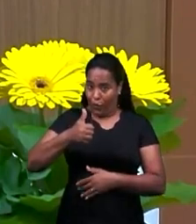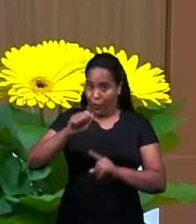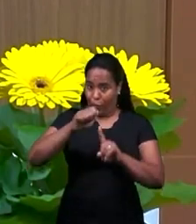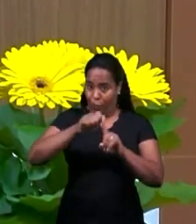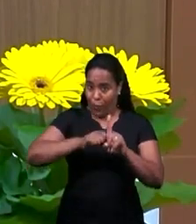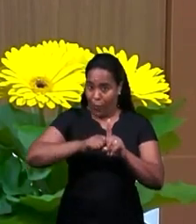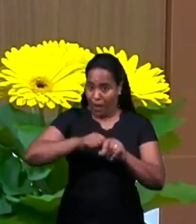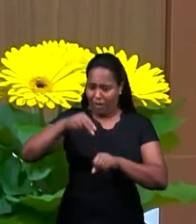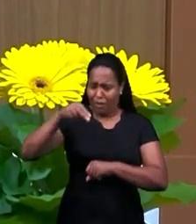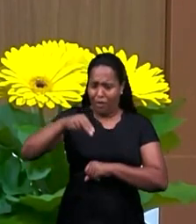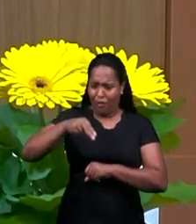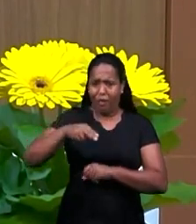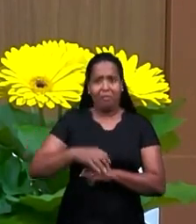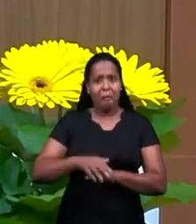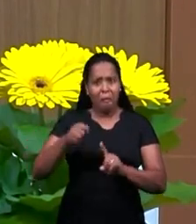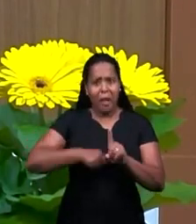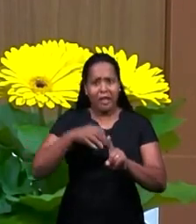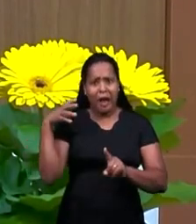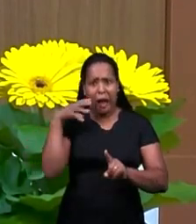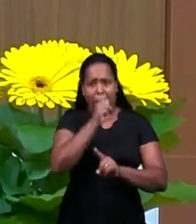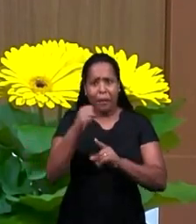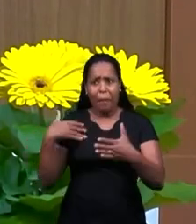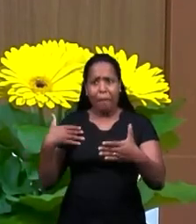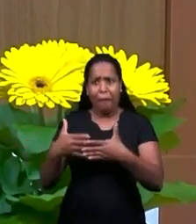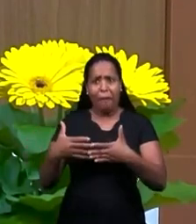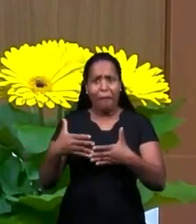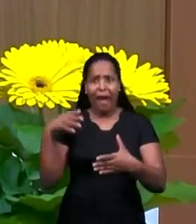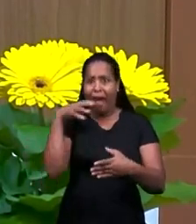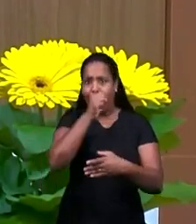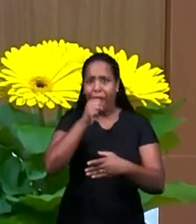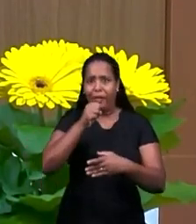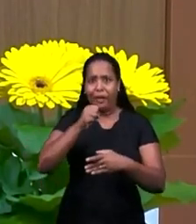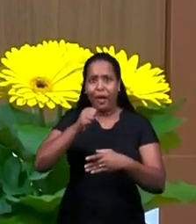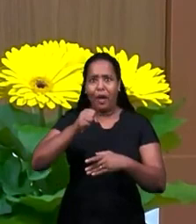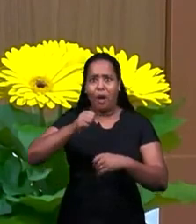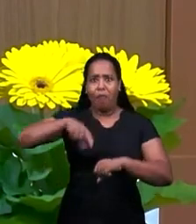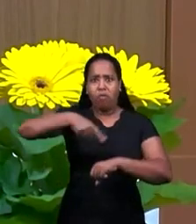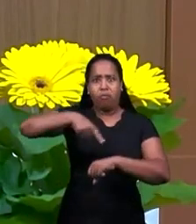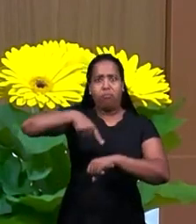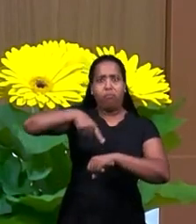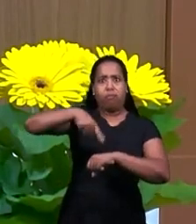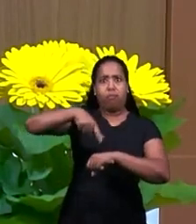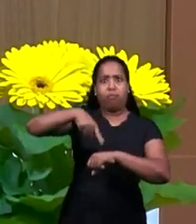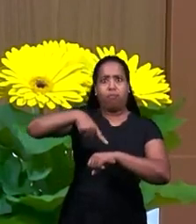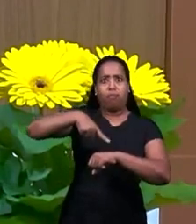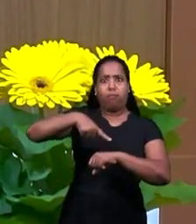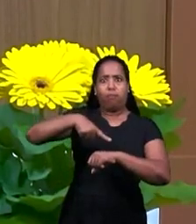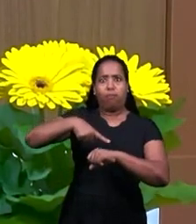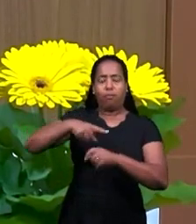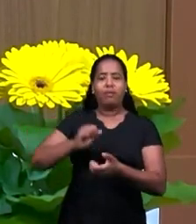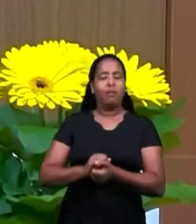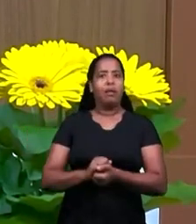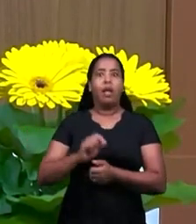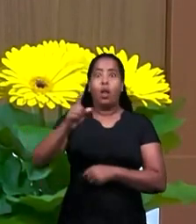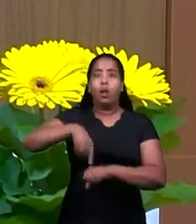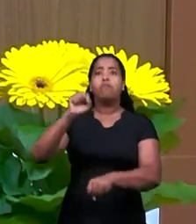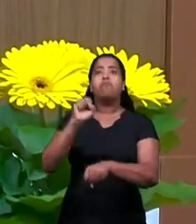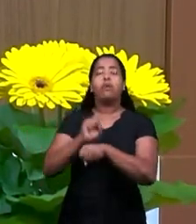in November. The time is passing quickly and we are awaiting the day, the great